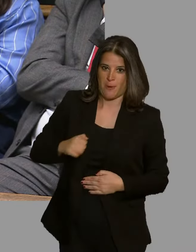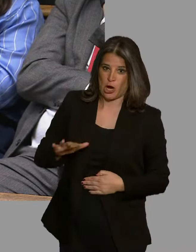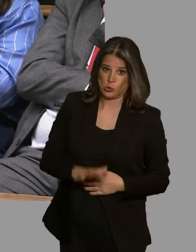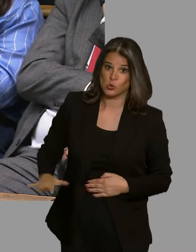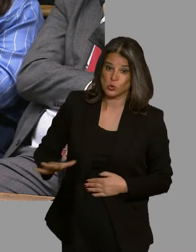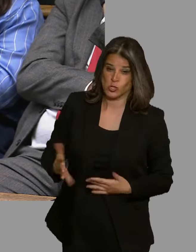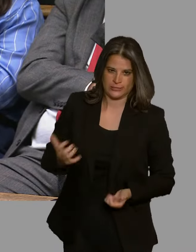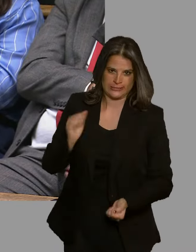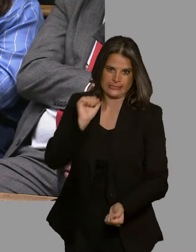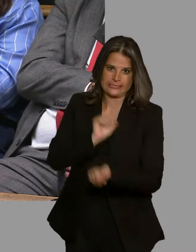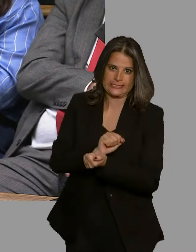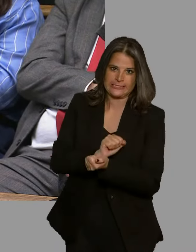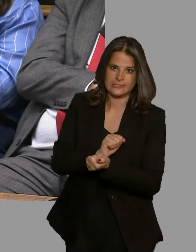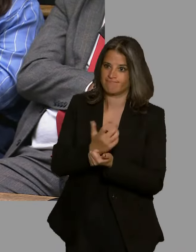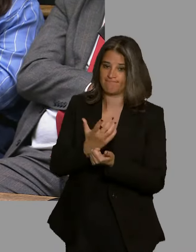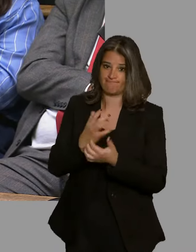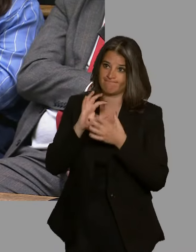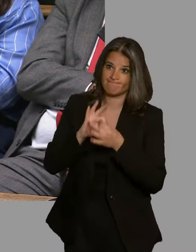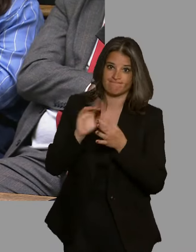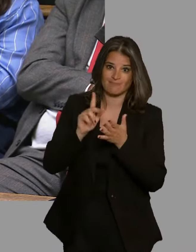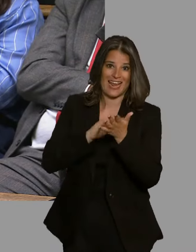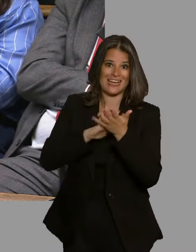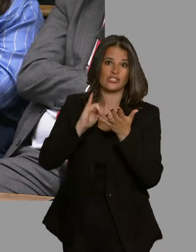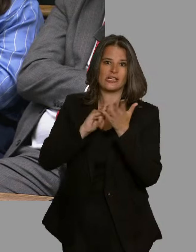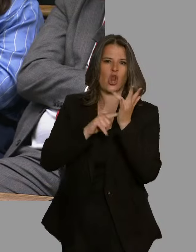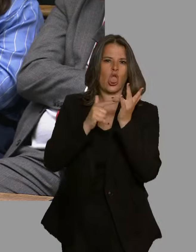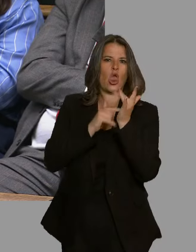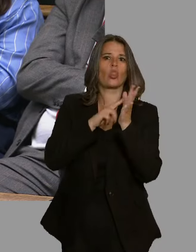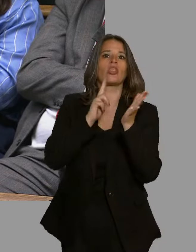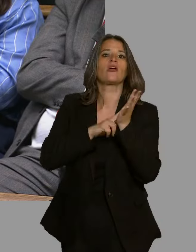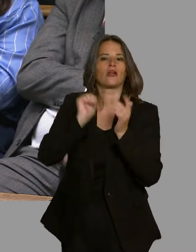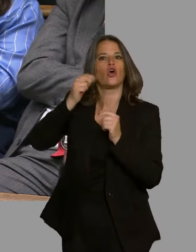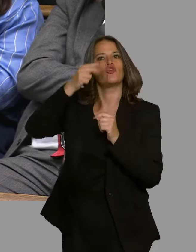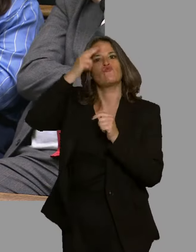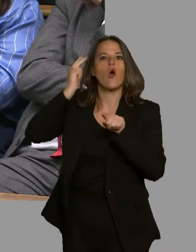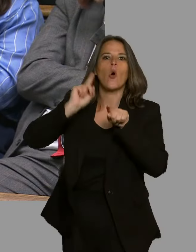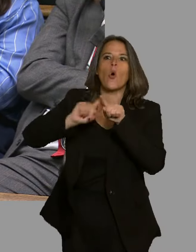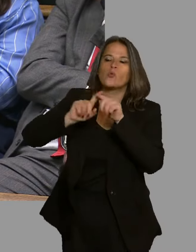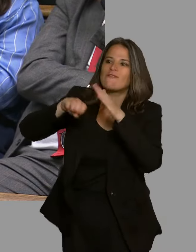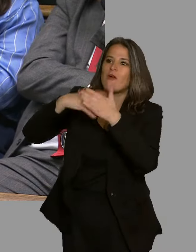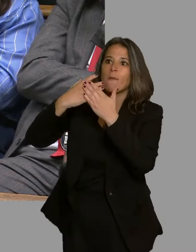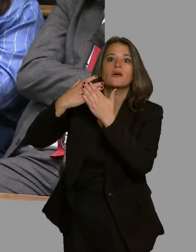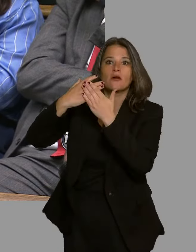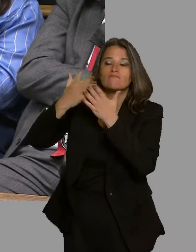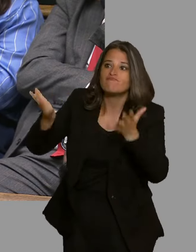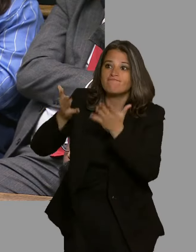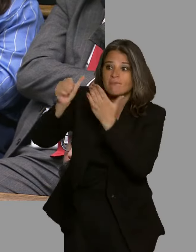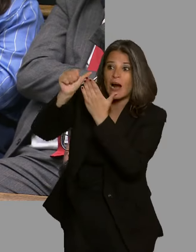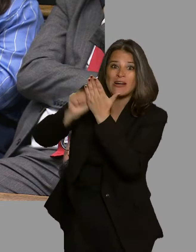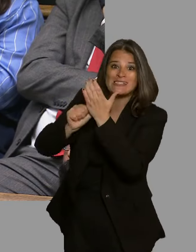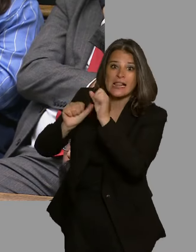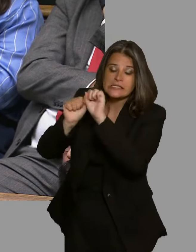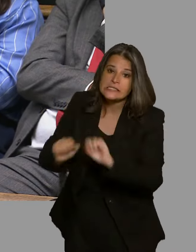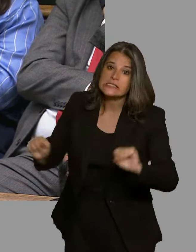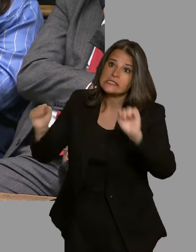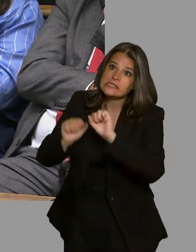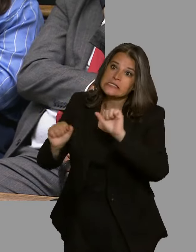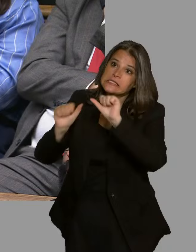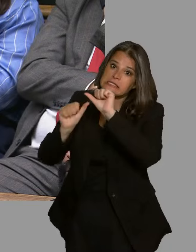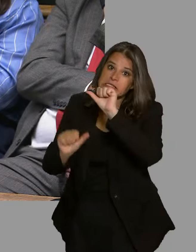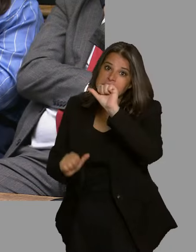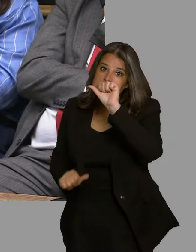March 2022. This delay can lead to poor mental health, with children ending up on a CAMHS waiting list